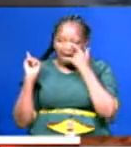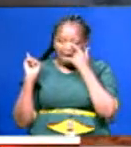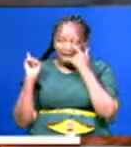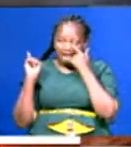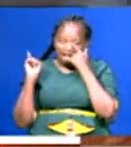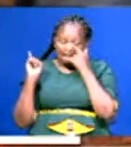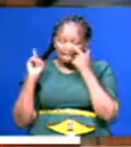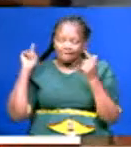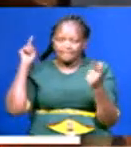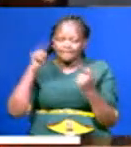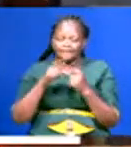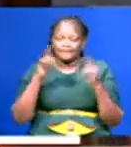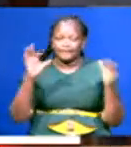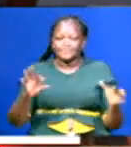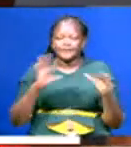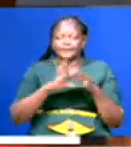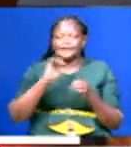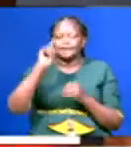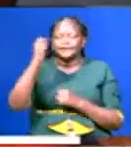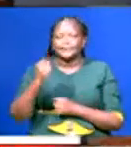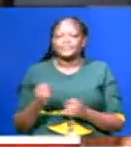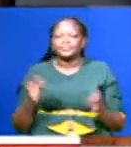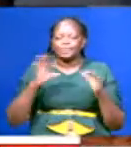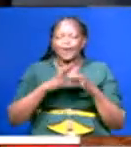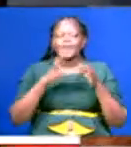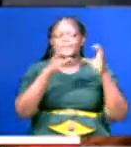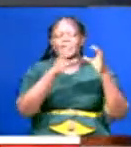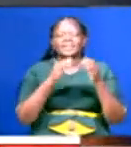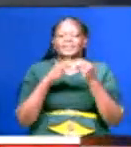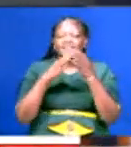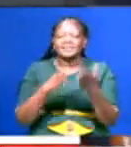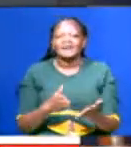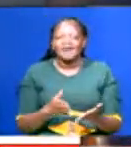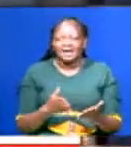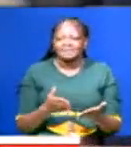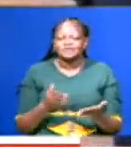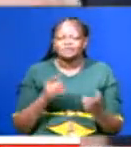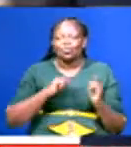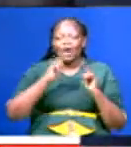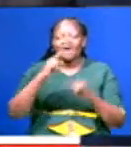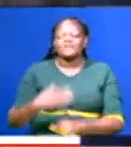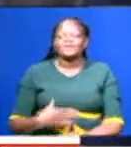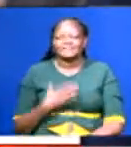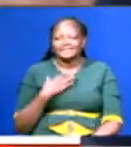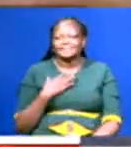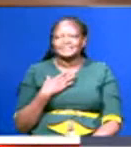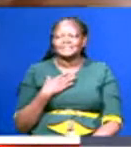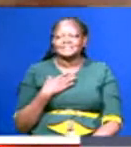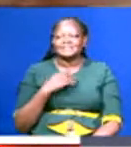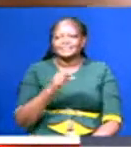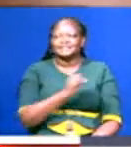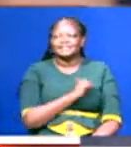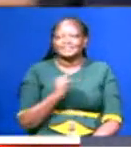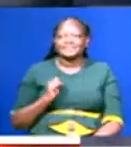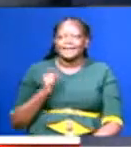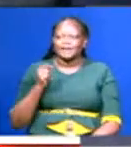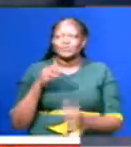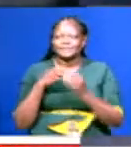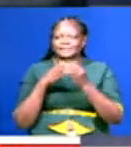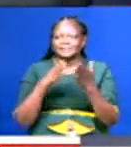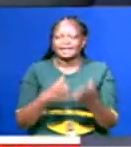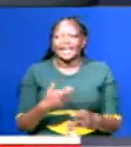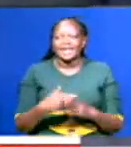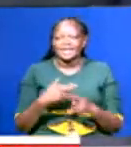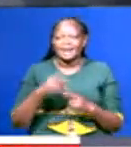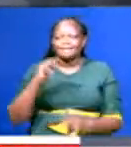Azimio la Umoja One Kenya Coalition Party leader Raila Odinga paid a courtesy call to Senate Minority Leader Stewart